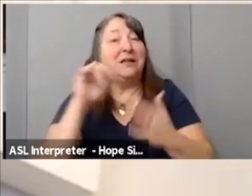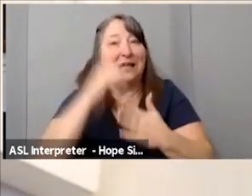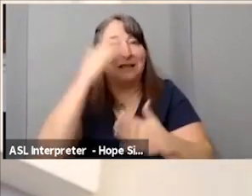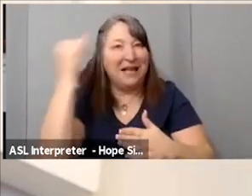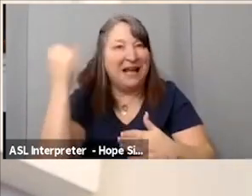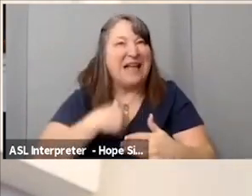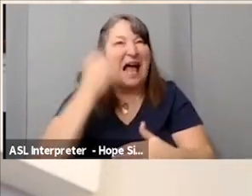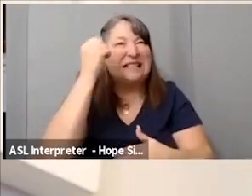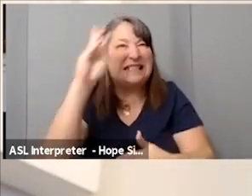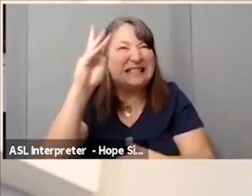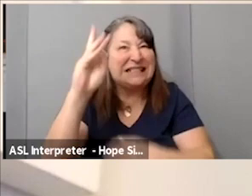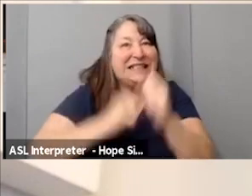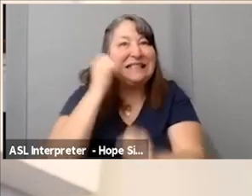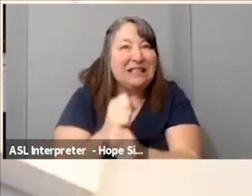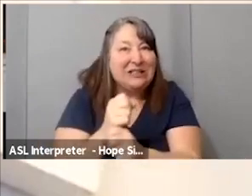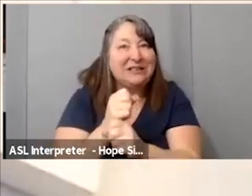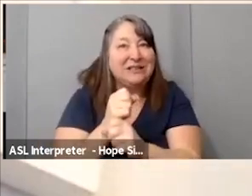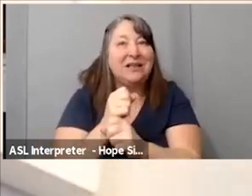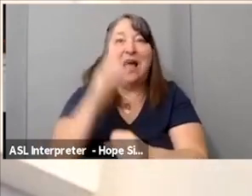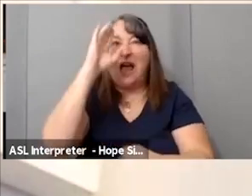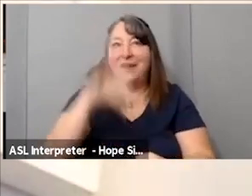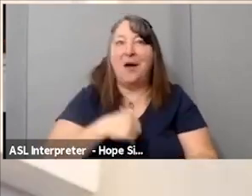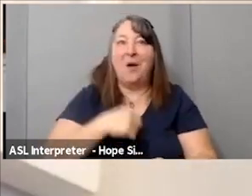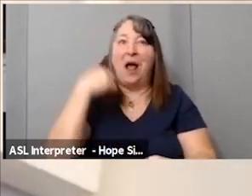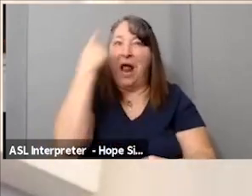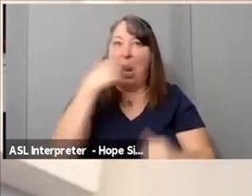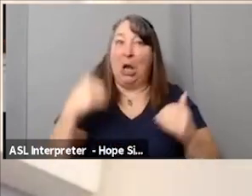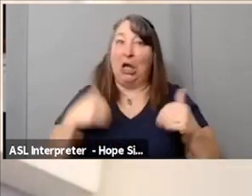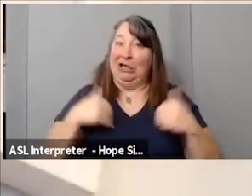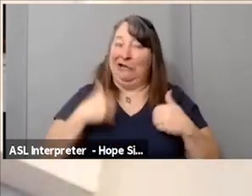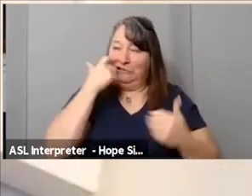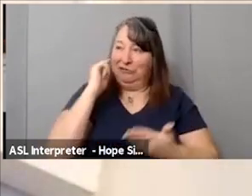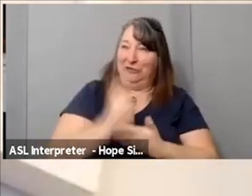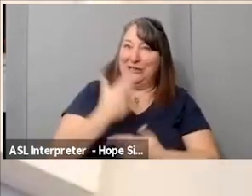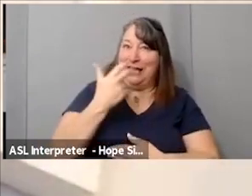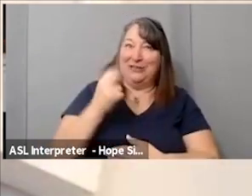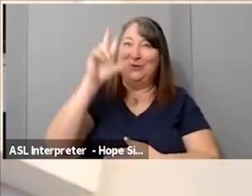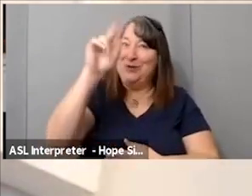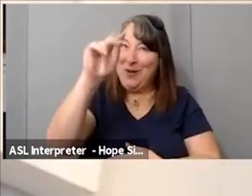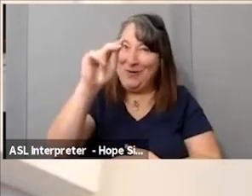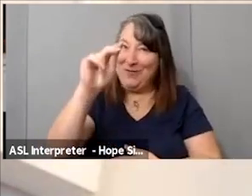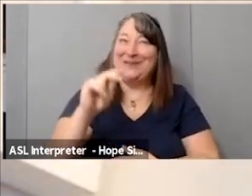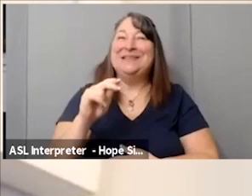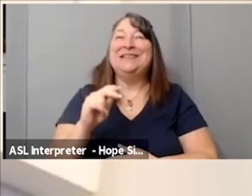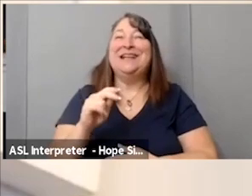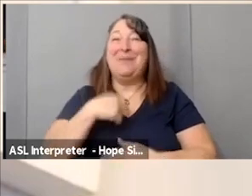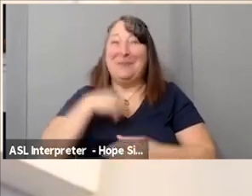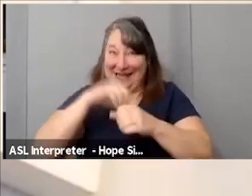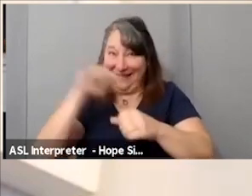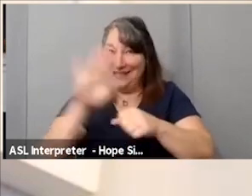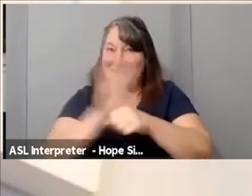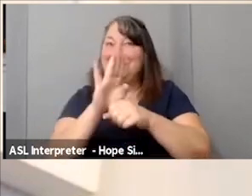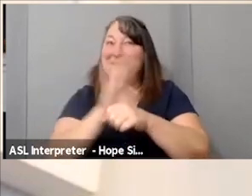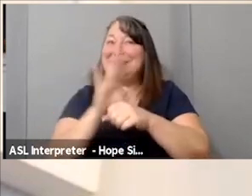16 years. I know I look like I just graduated high school, but really, no, been in the business a long time. And we